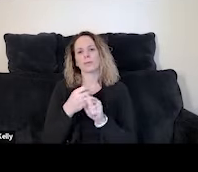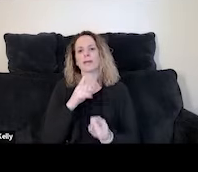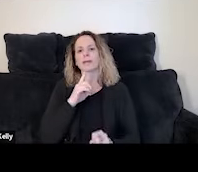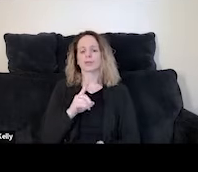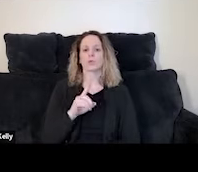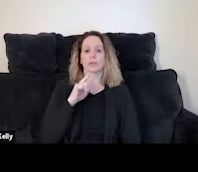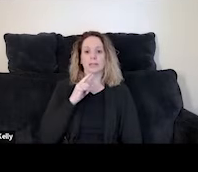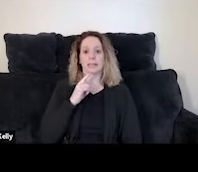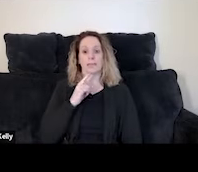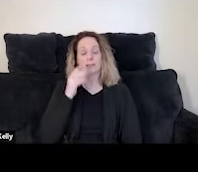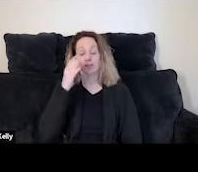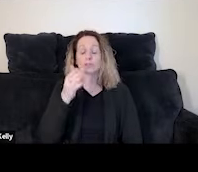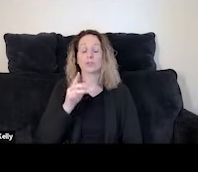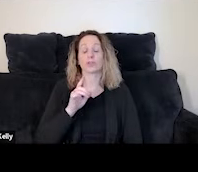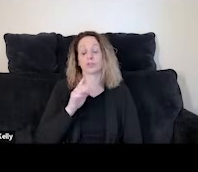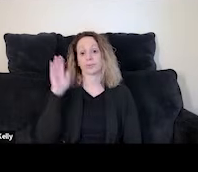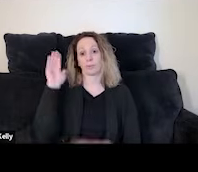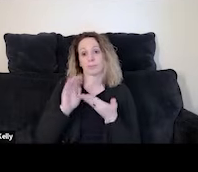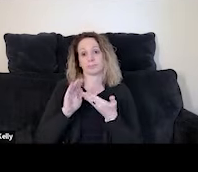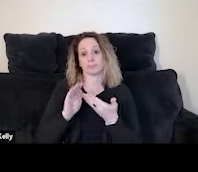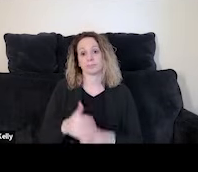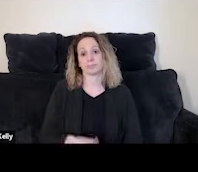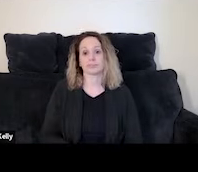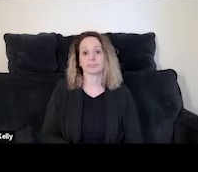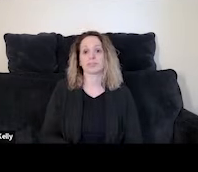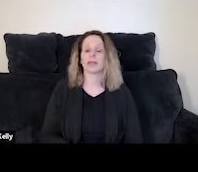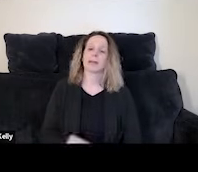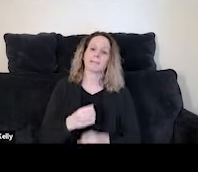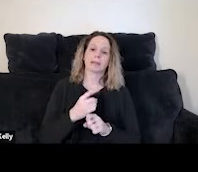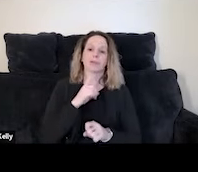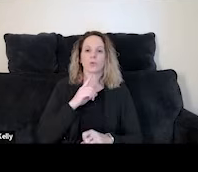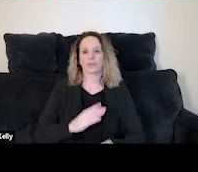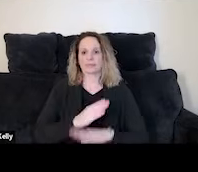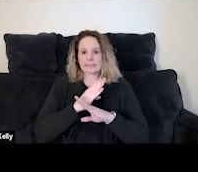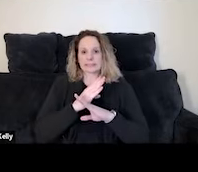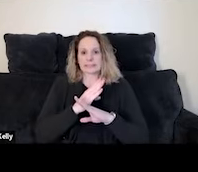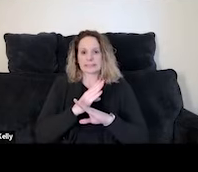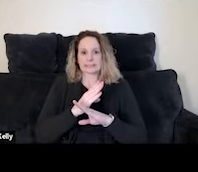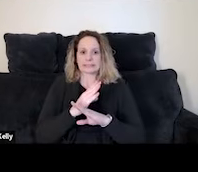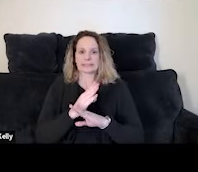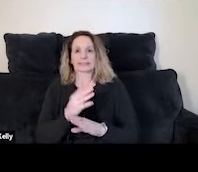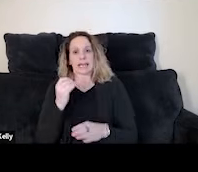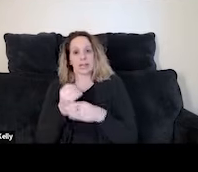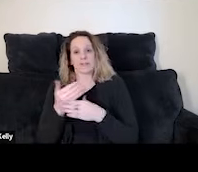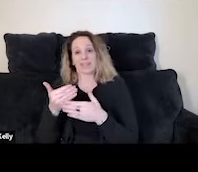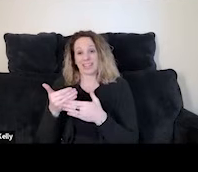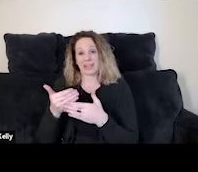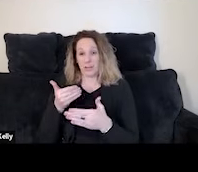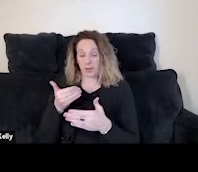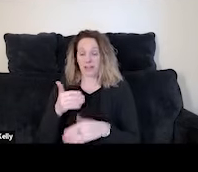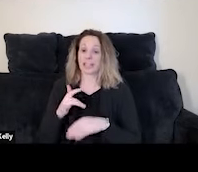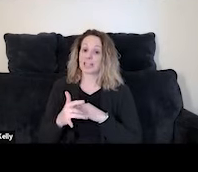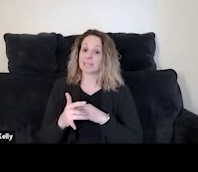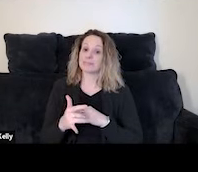intensity of future crises if they have them. Build those resiliencies, anticipate, intervene early, get the help they need